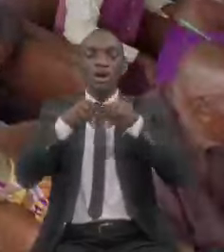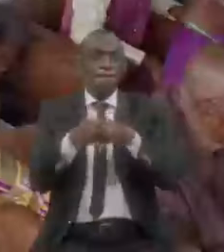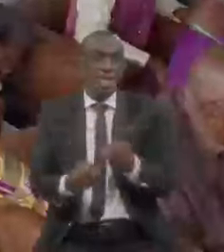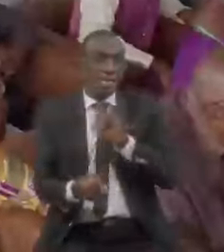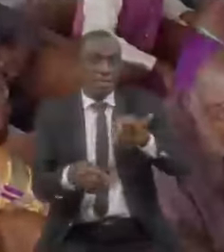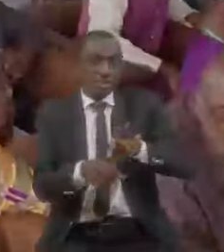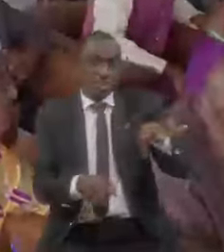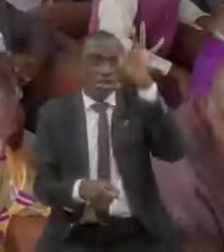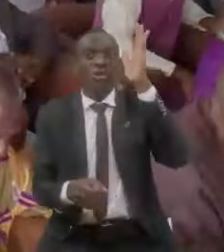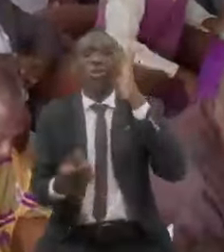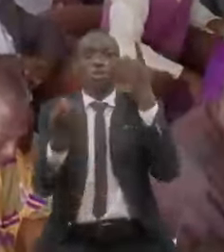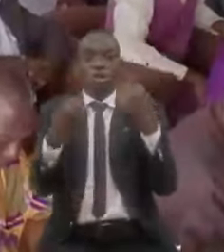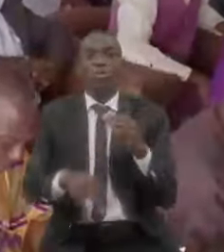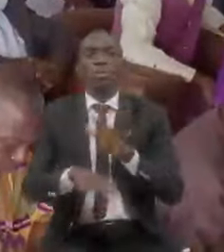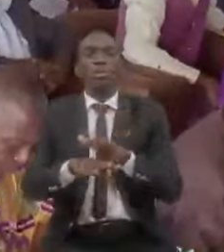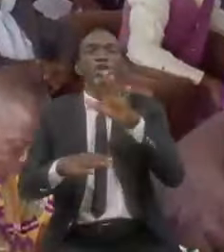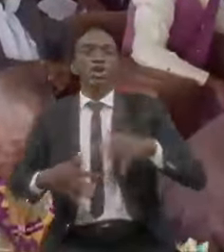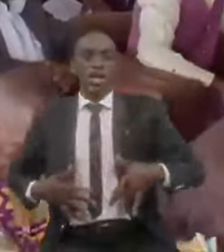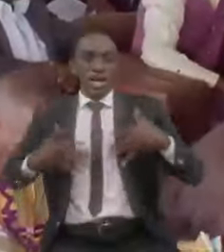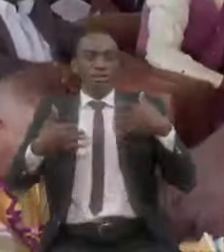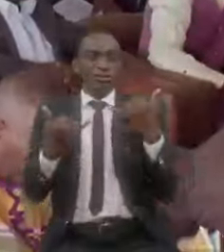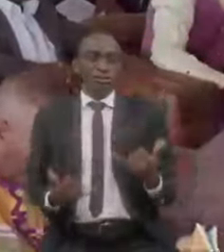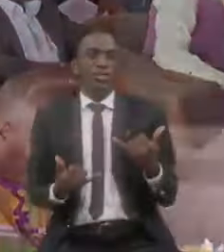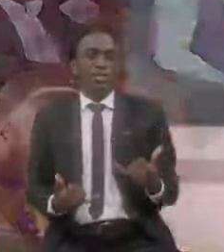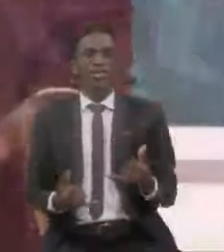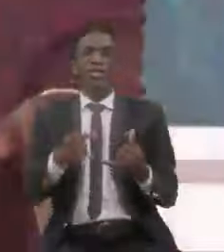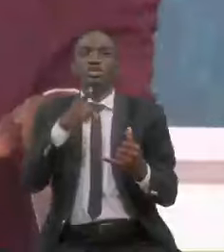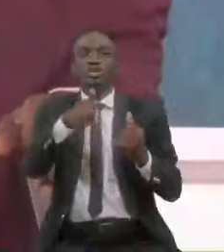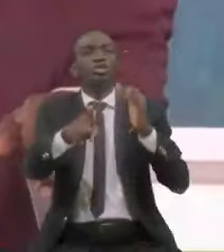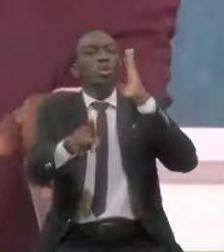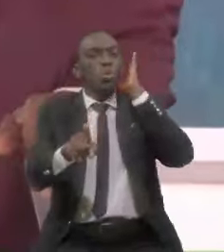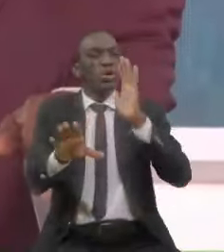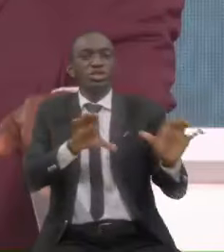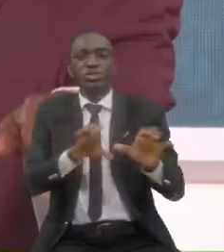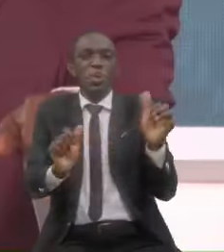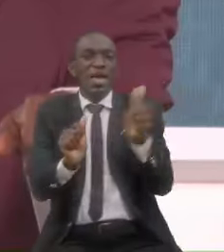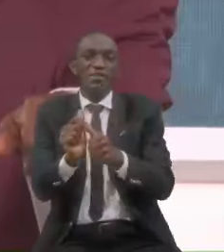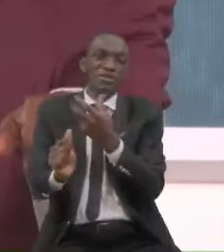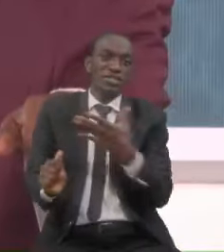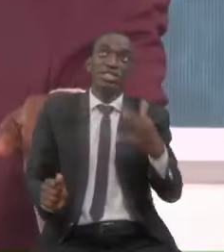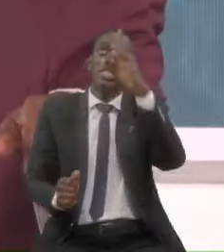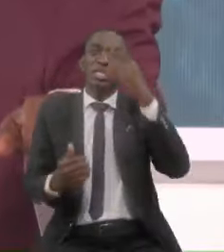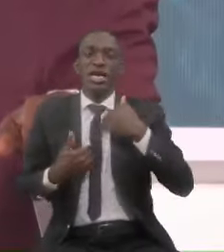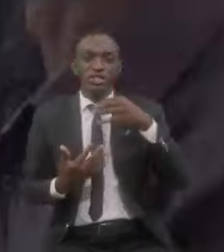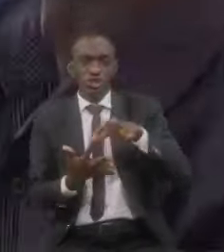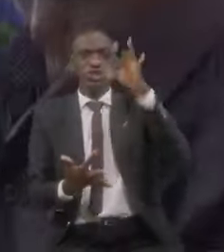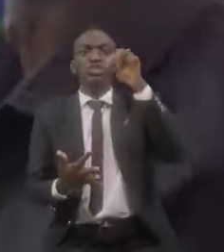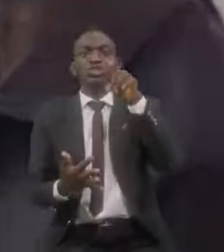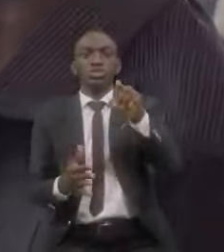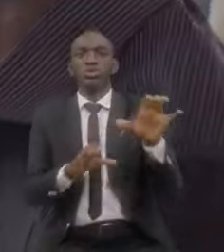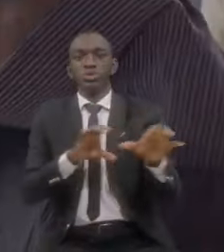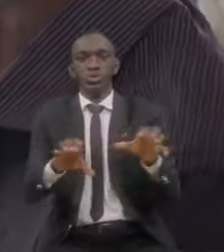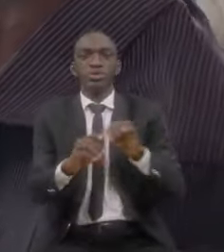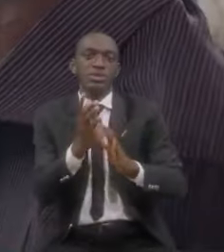today. You will do everything God has ordained you will do. You